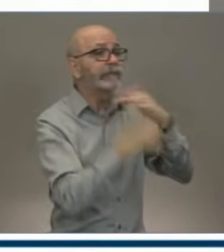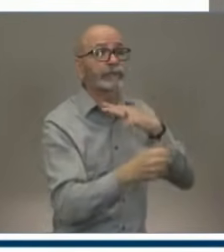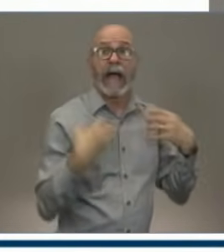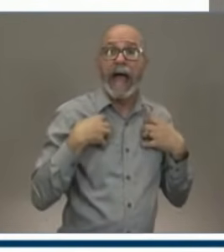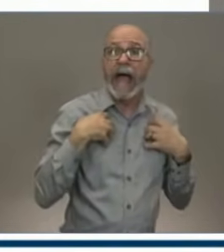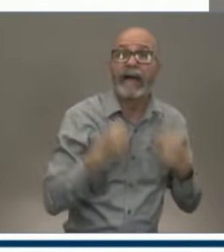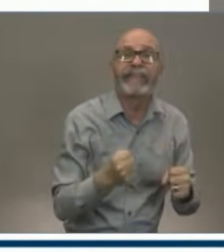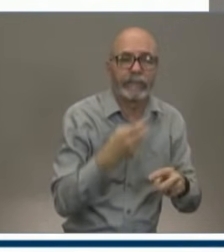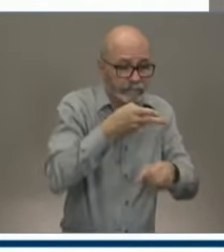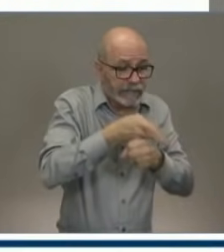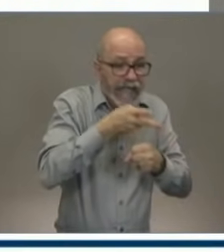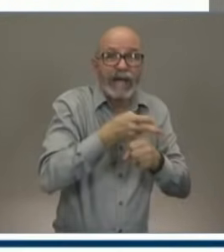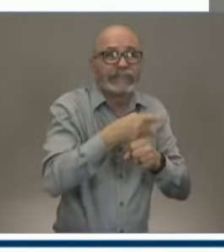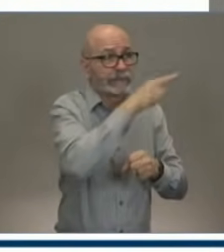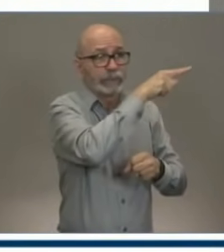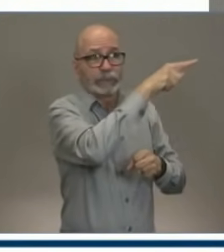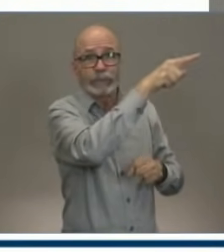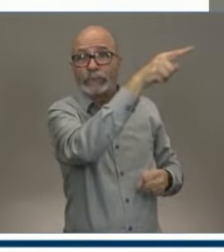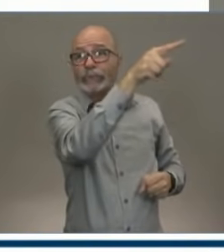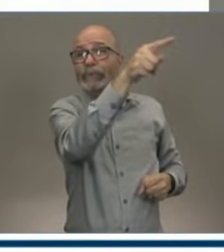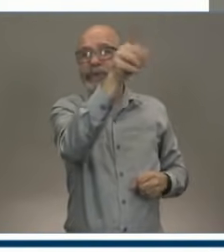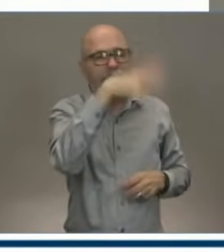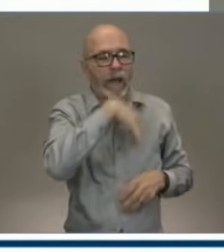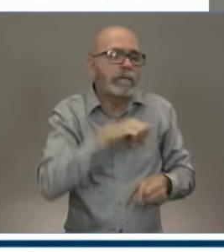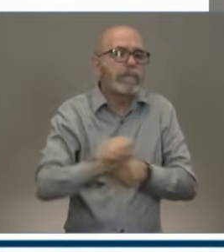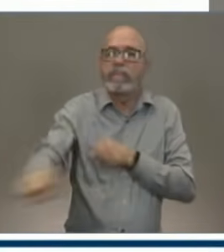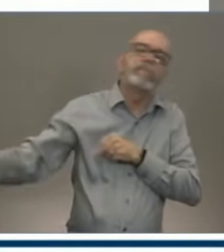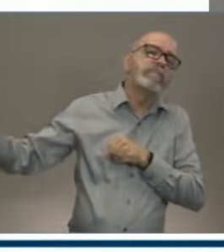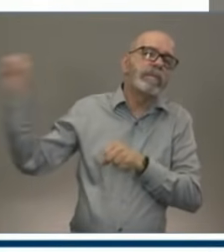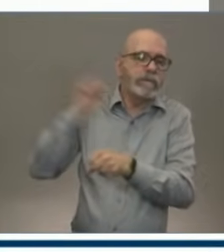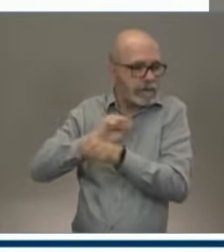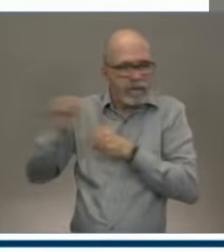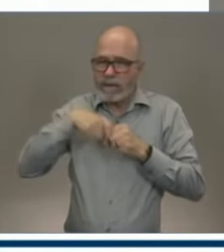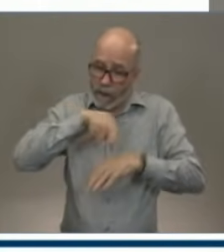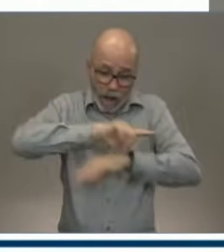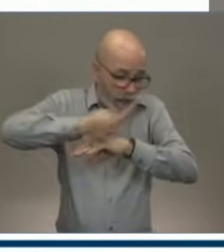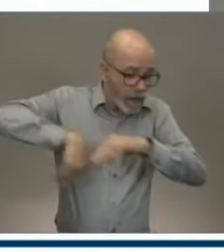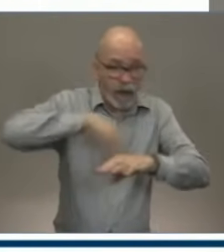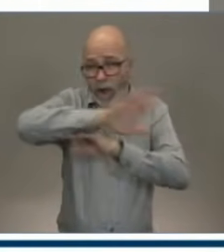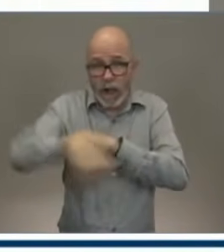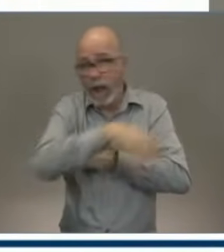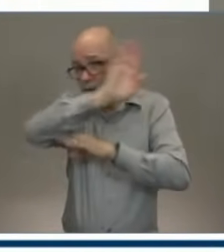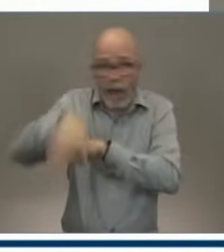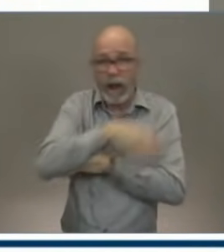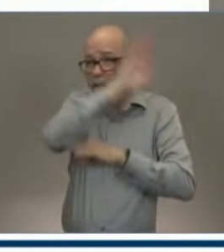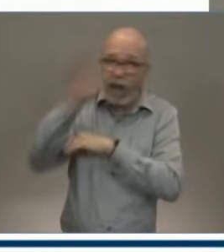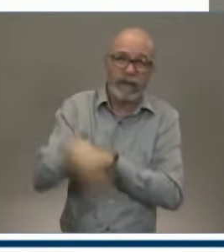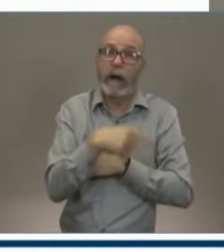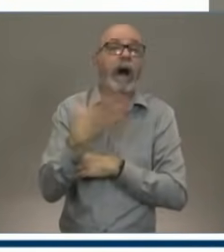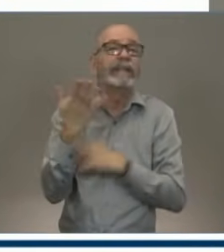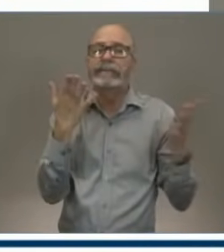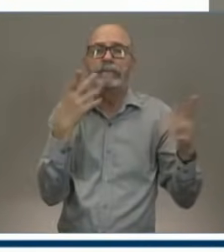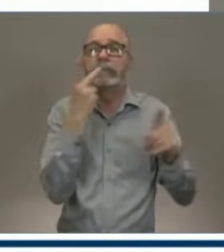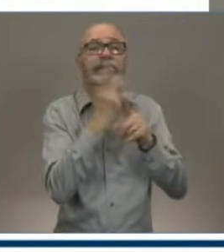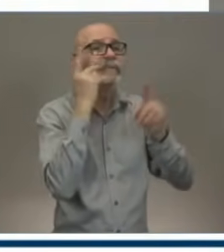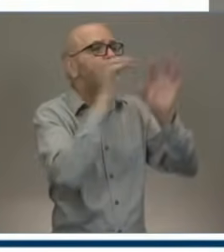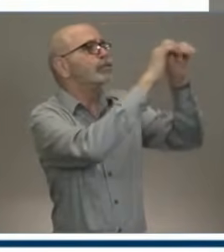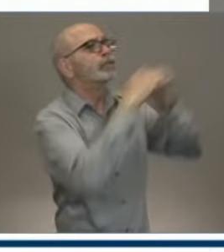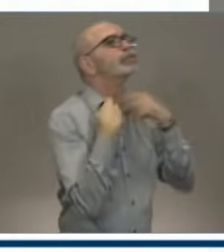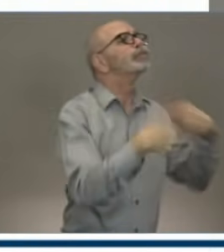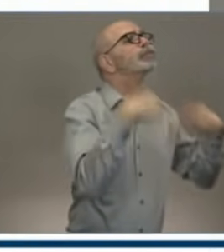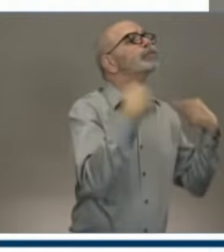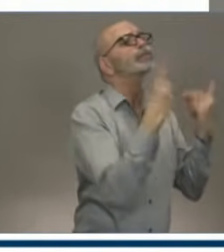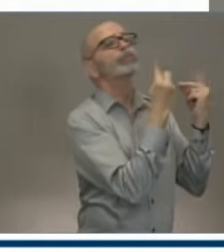very long hours to make this happen. There are people behind the scenes doing all the planning. I do want to give